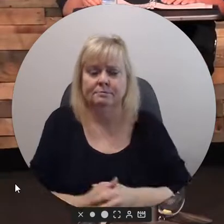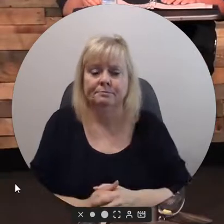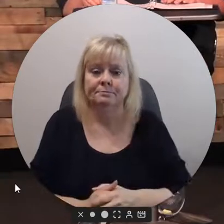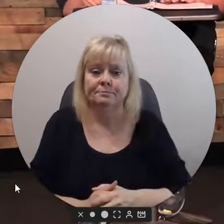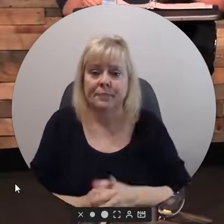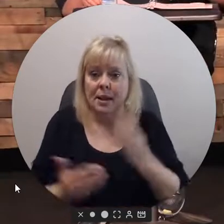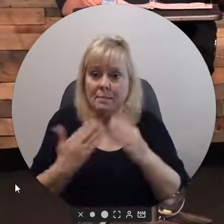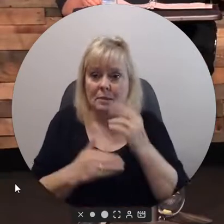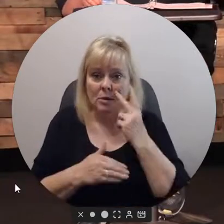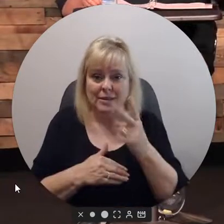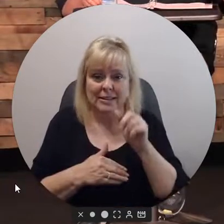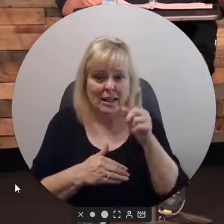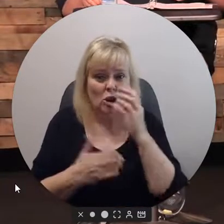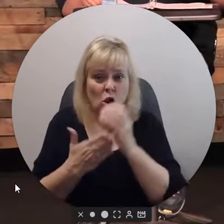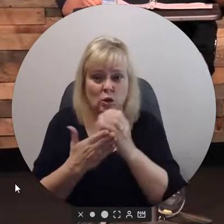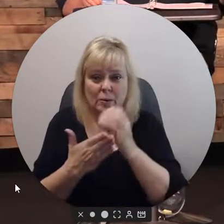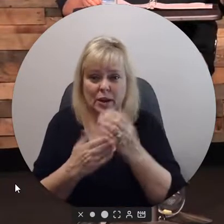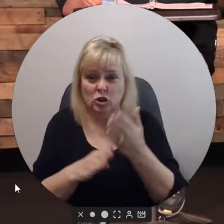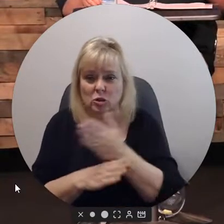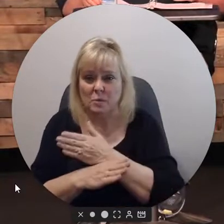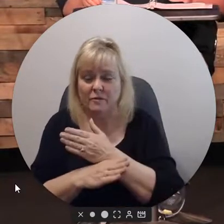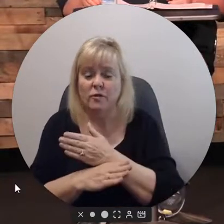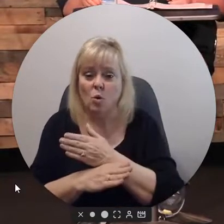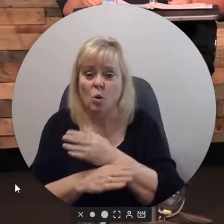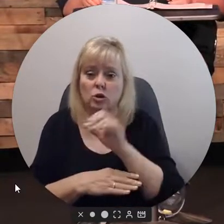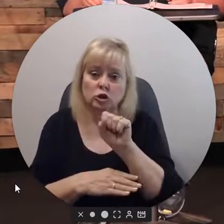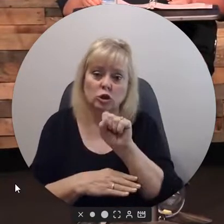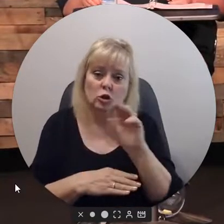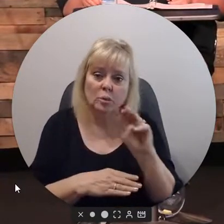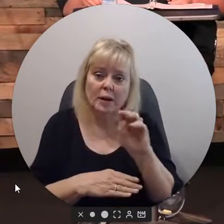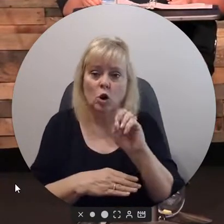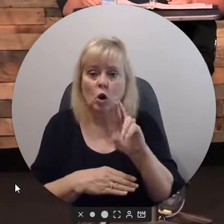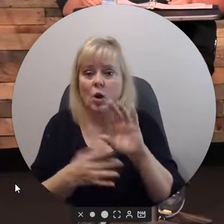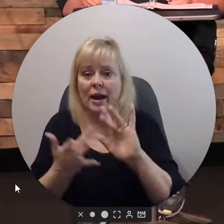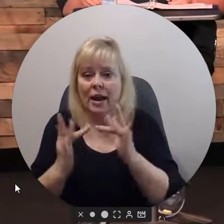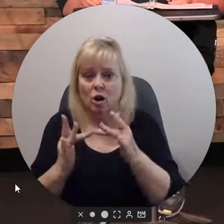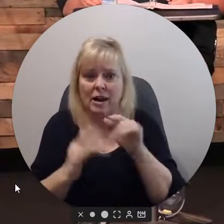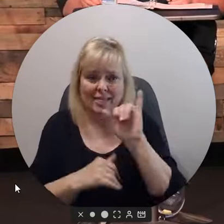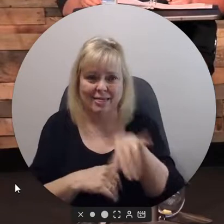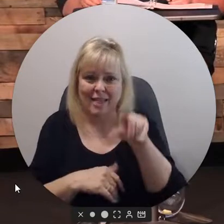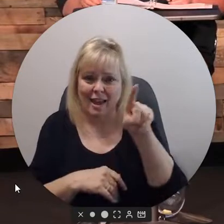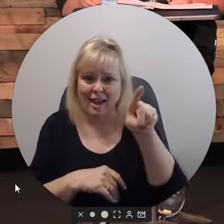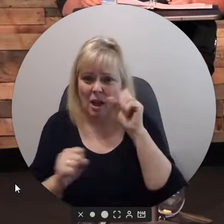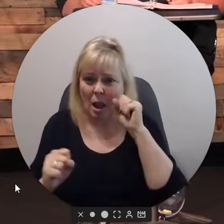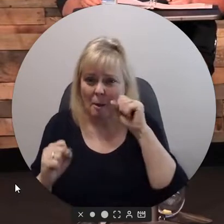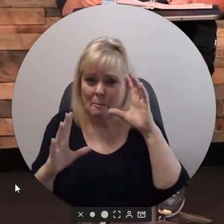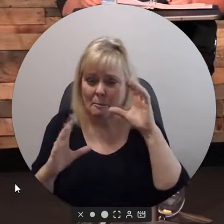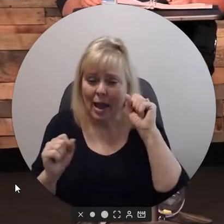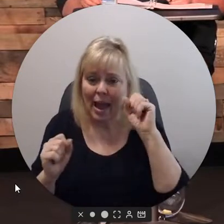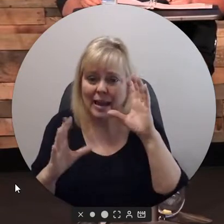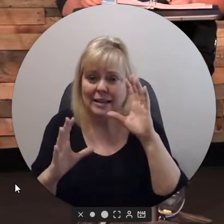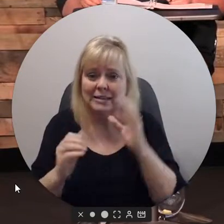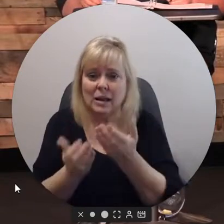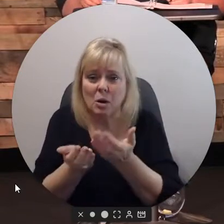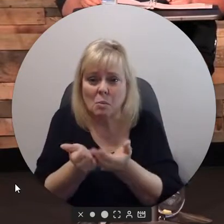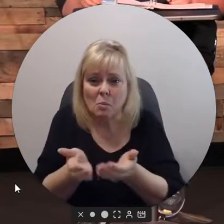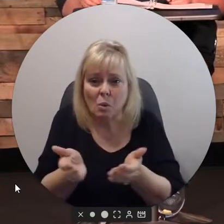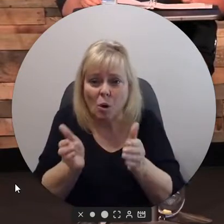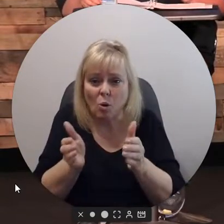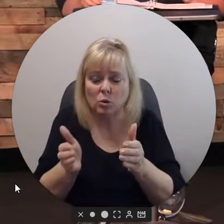on social media or the internet. These amazing vessels are made